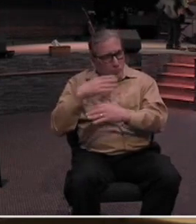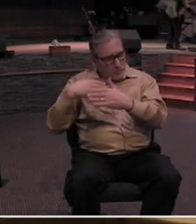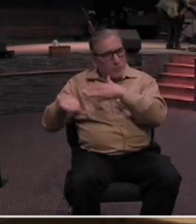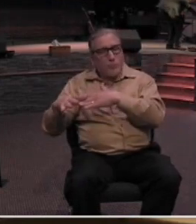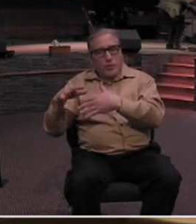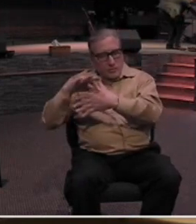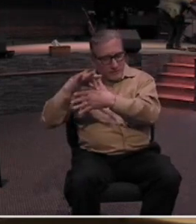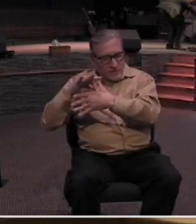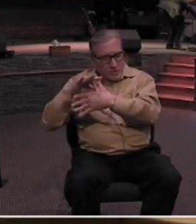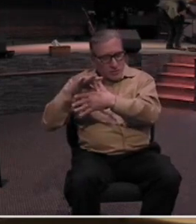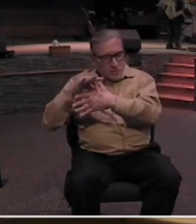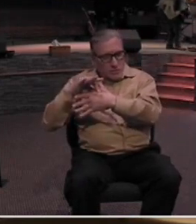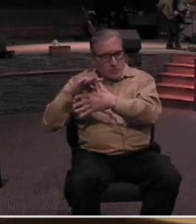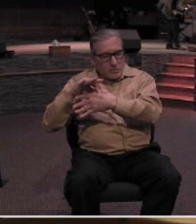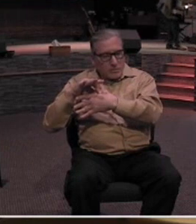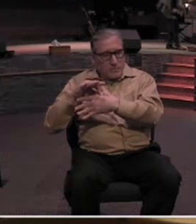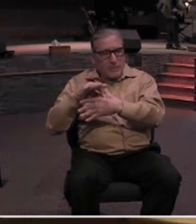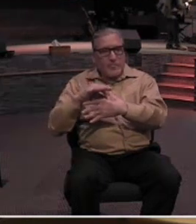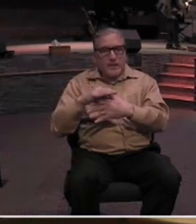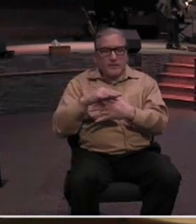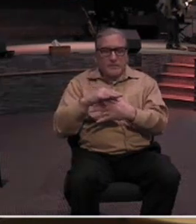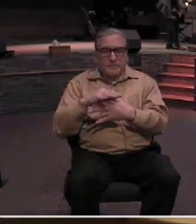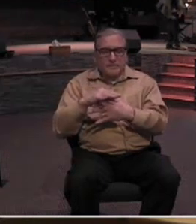say the flesh?